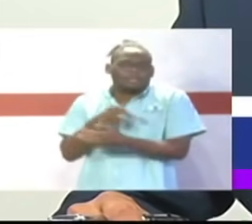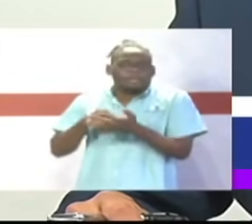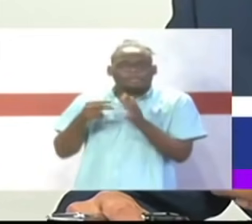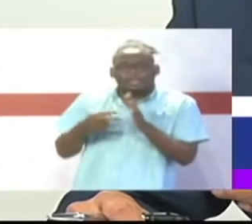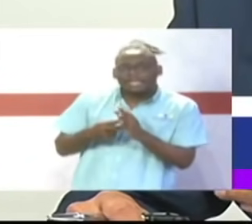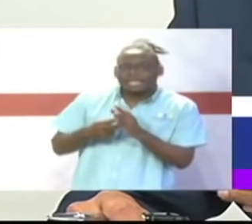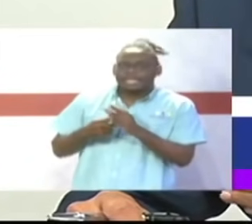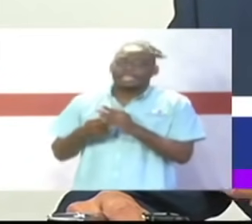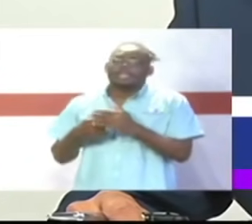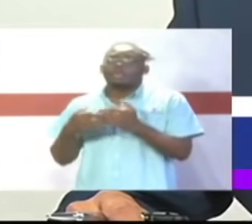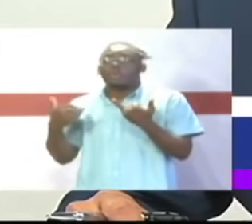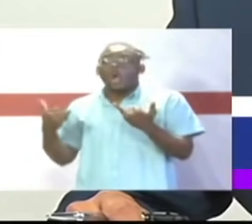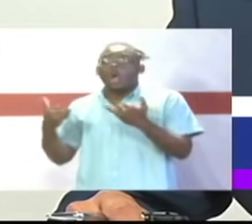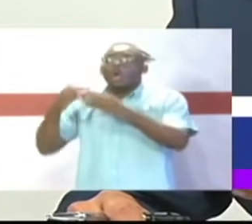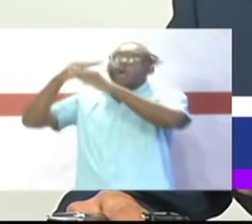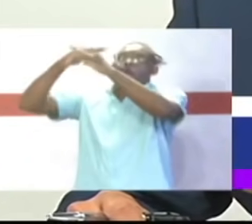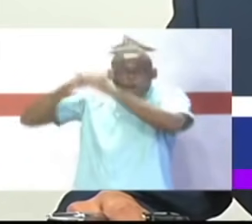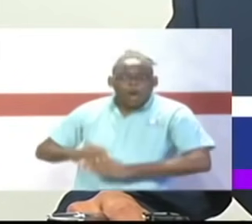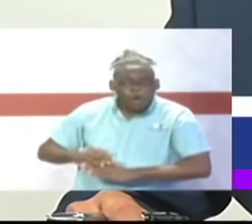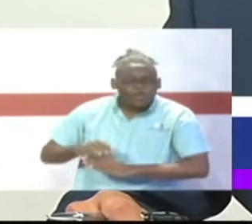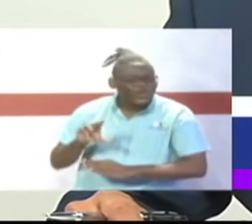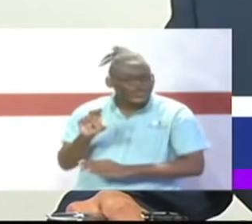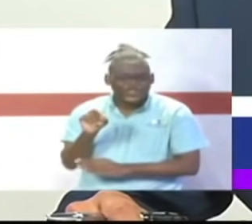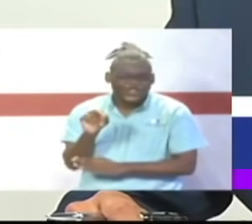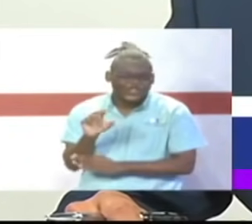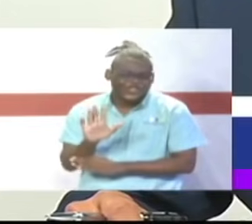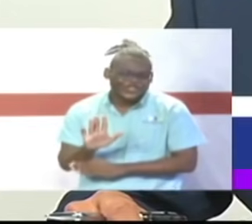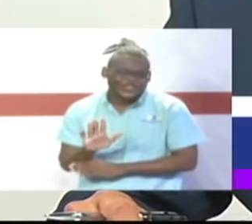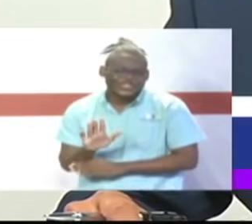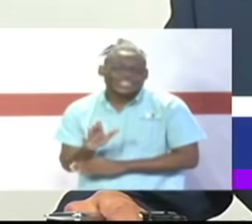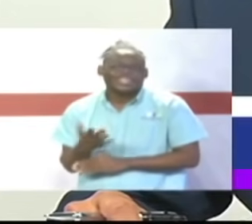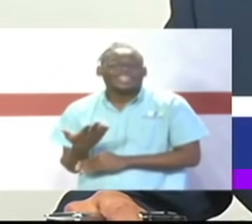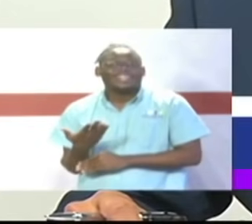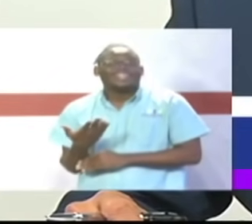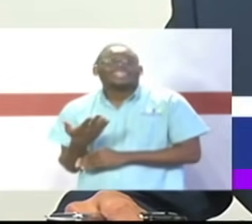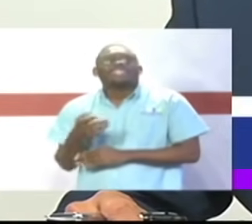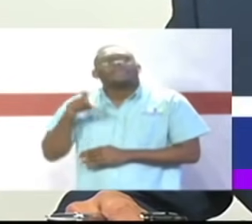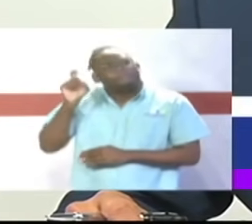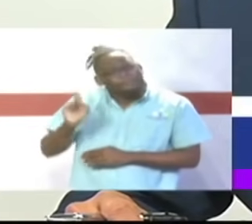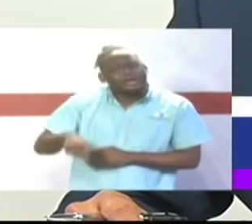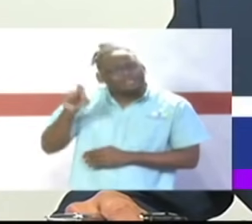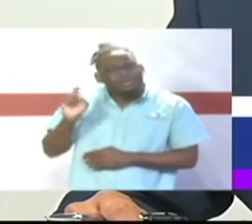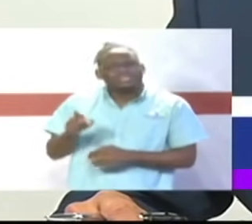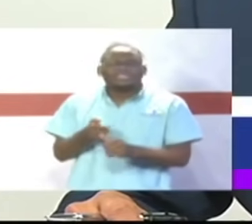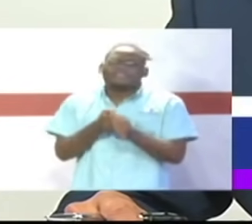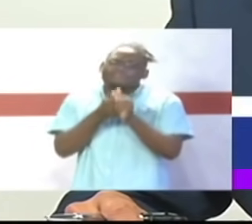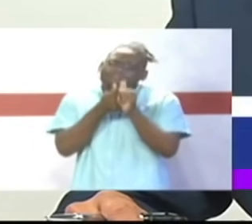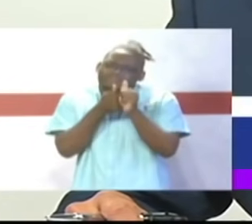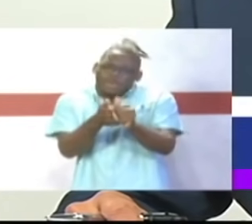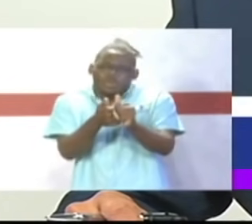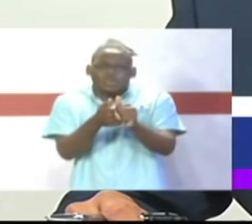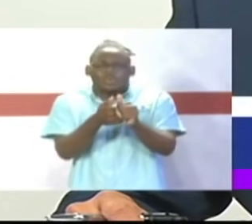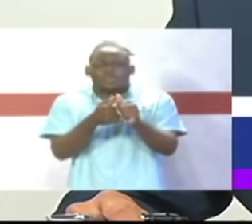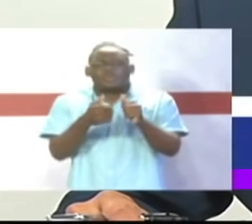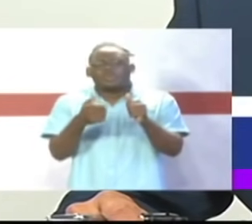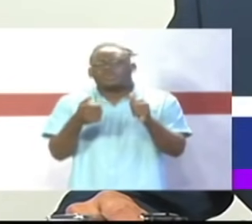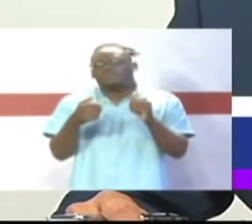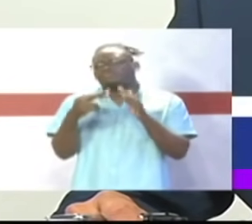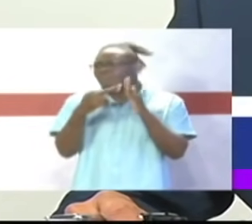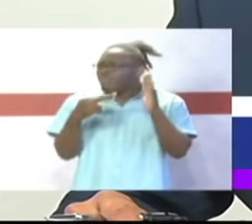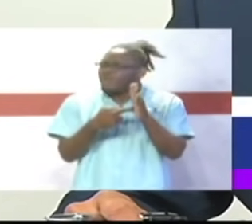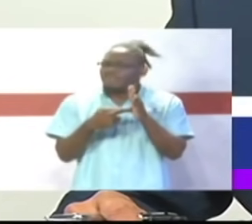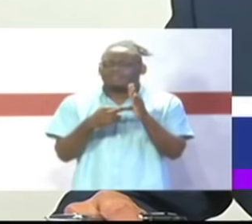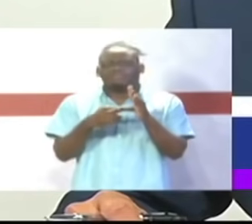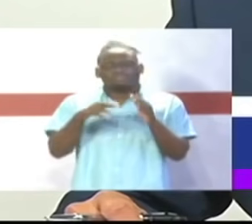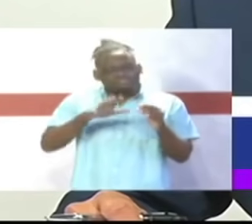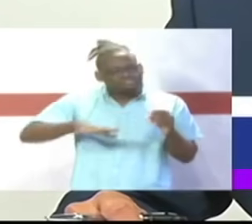promise which is being borne out in Lady Ho Choi, is that even if you contract it, you don't get severe disease. You don't